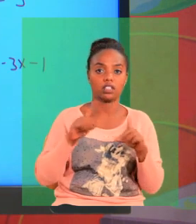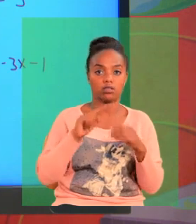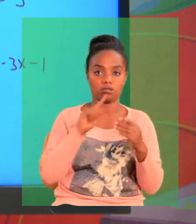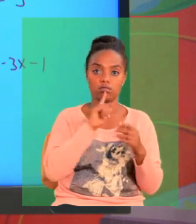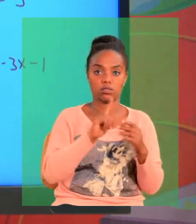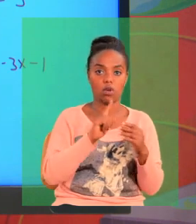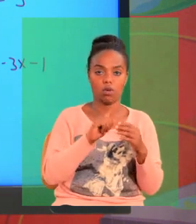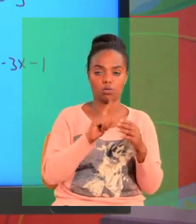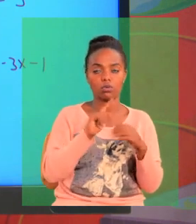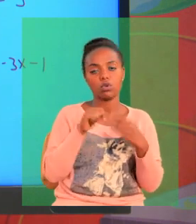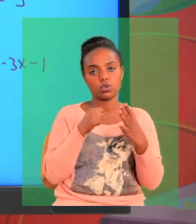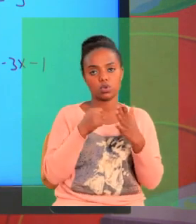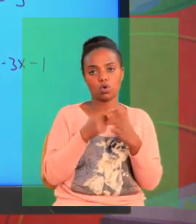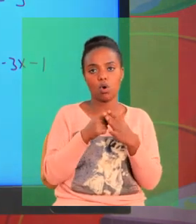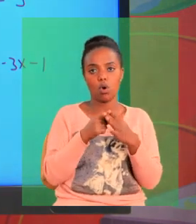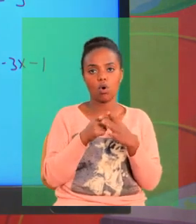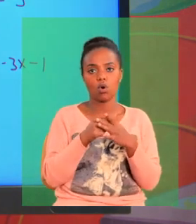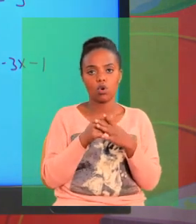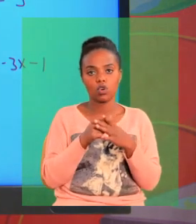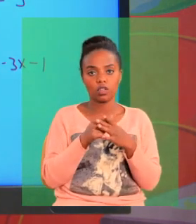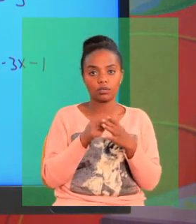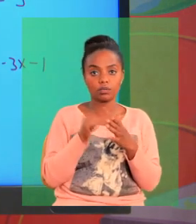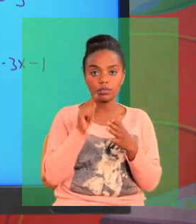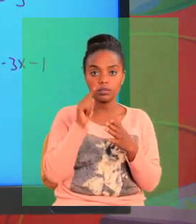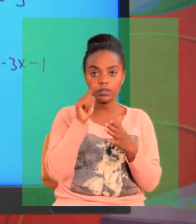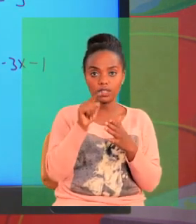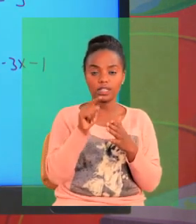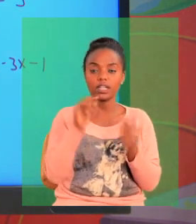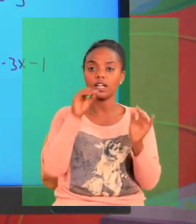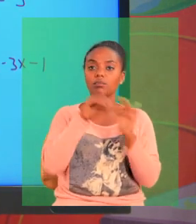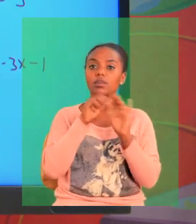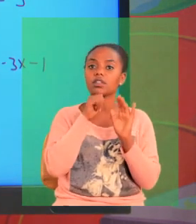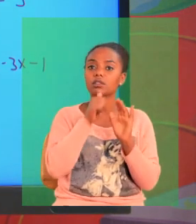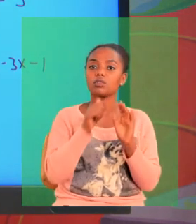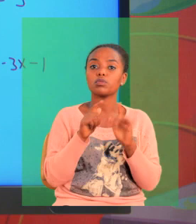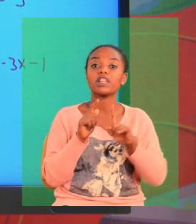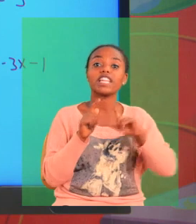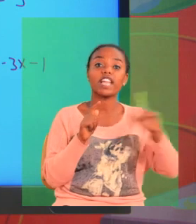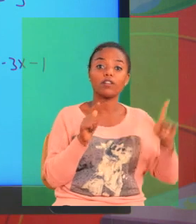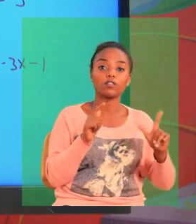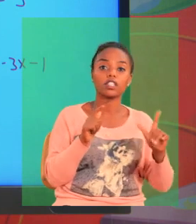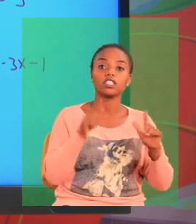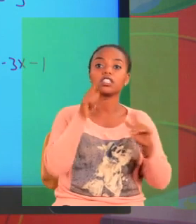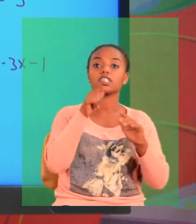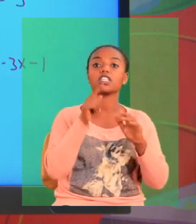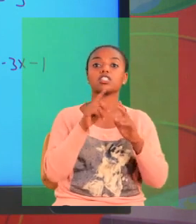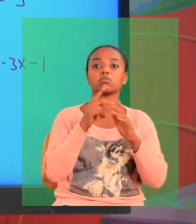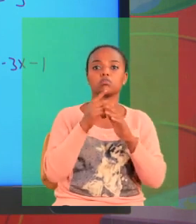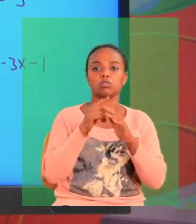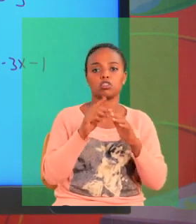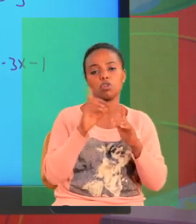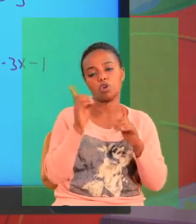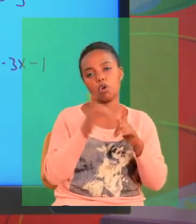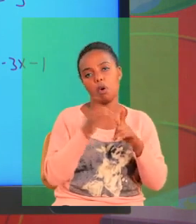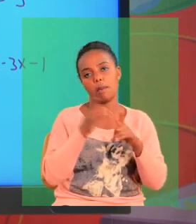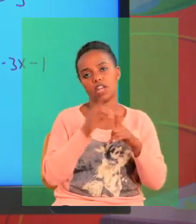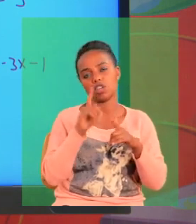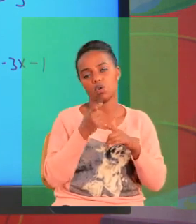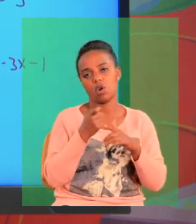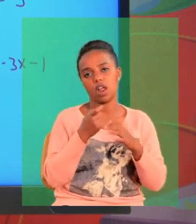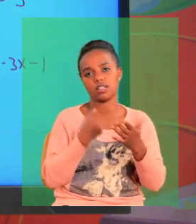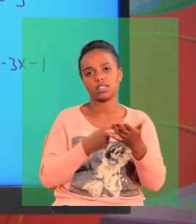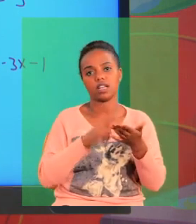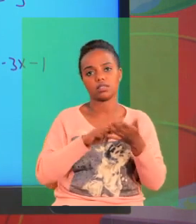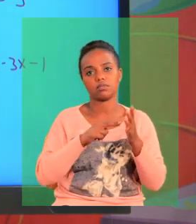our region. So it doesn't include this part, but to the left of this part will be our domain. This means